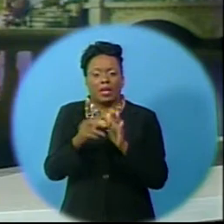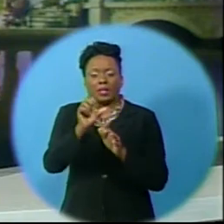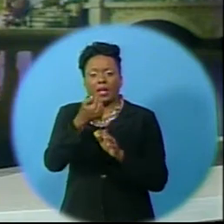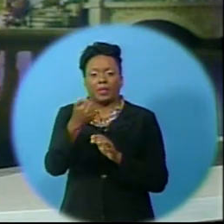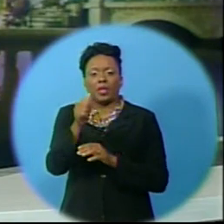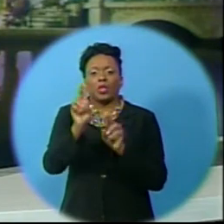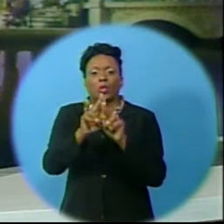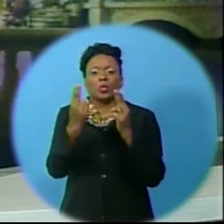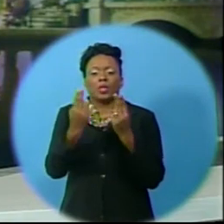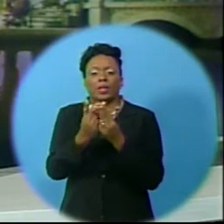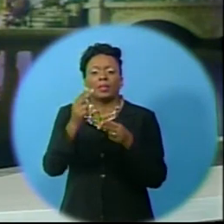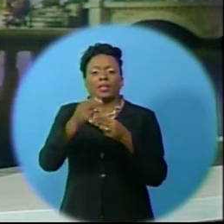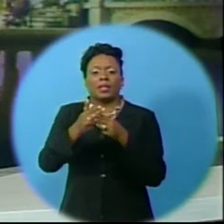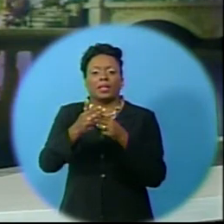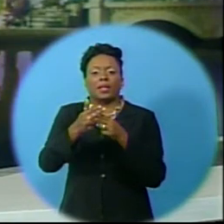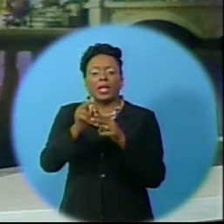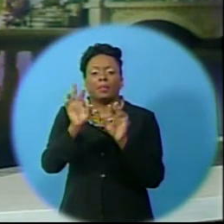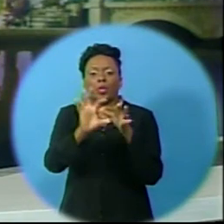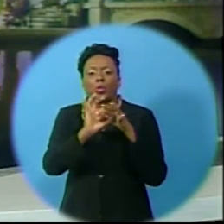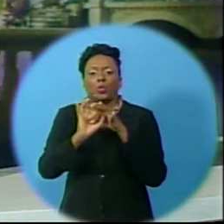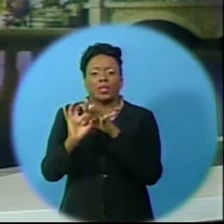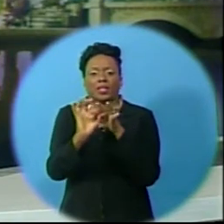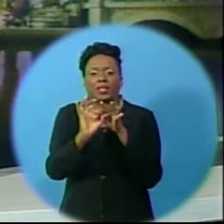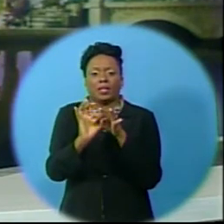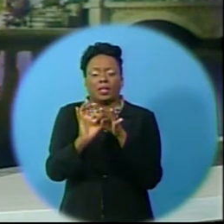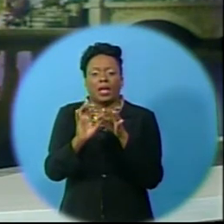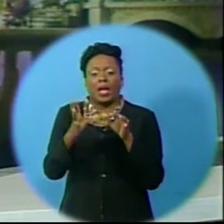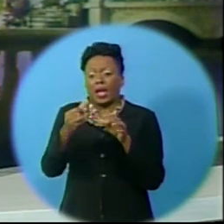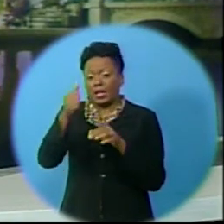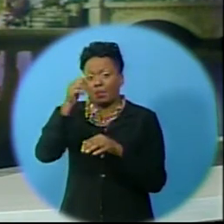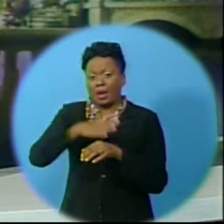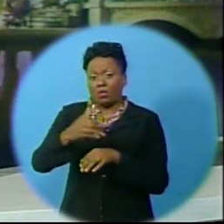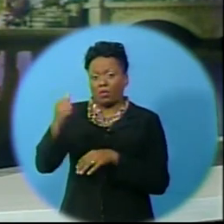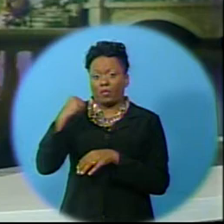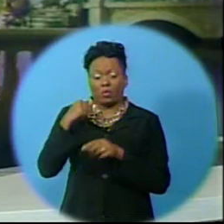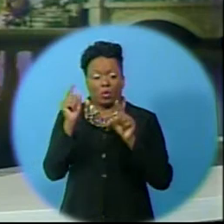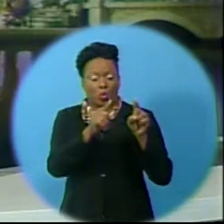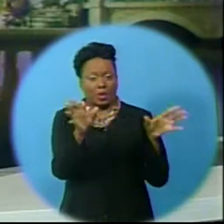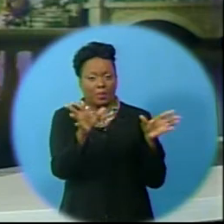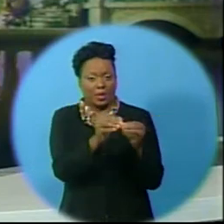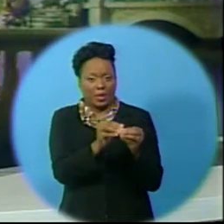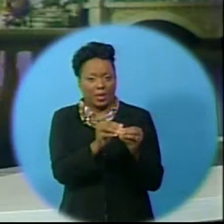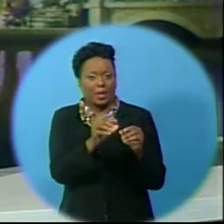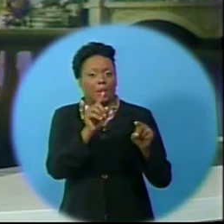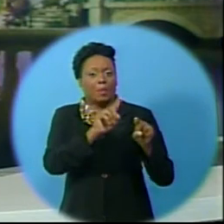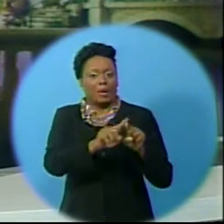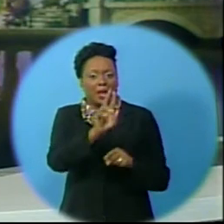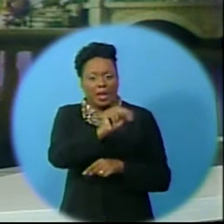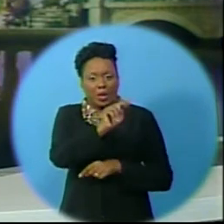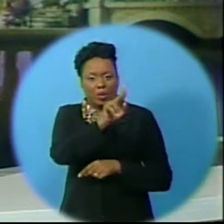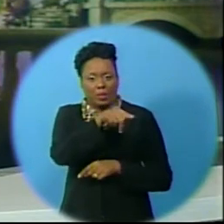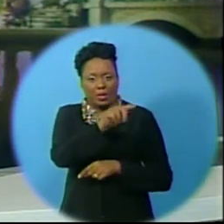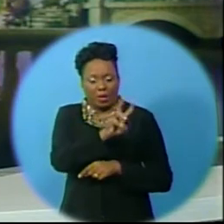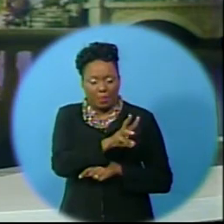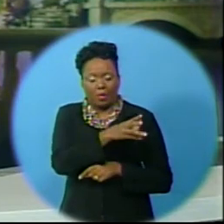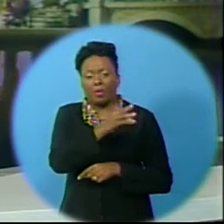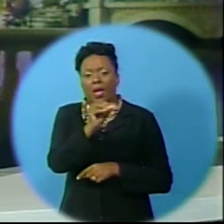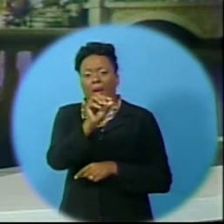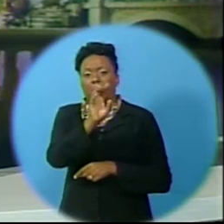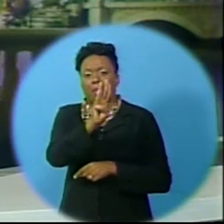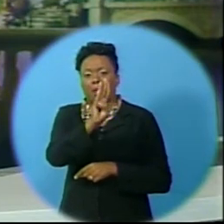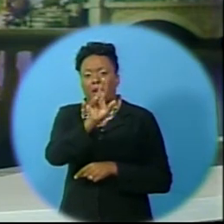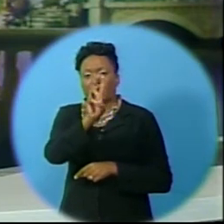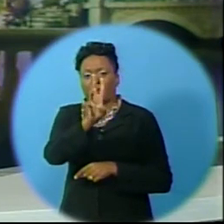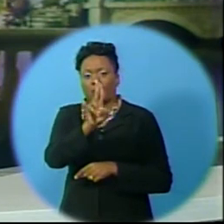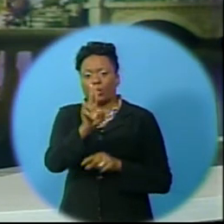refused to attend yesterday's meeting with the minister at government headquarters. The meeting was instead attended by top officials of the National Union of